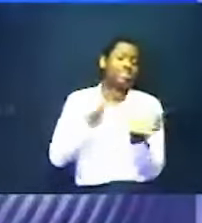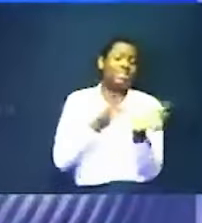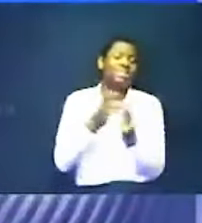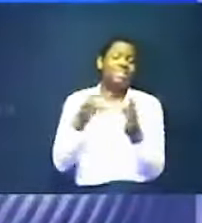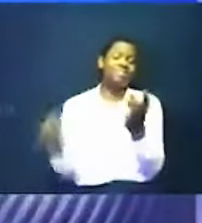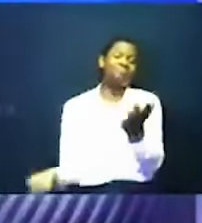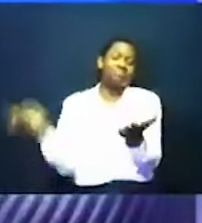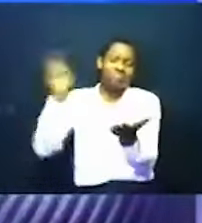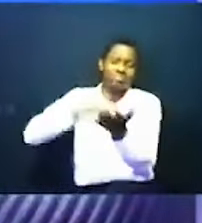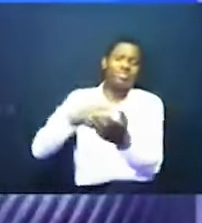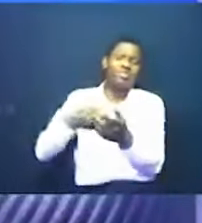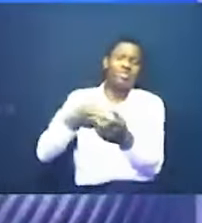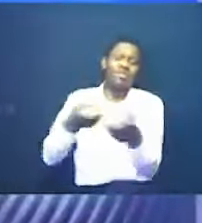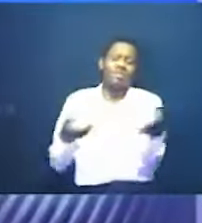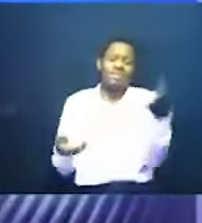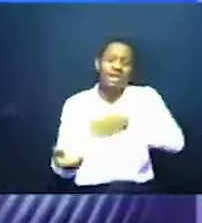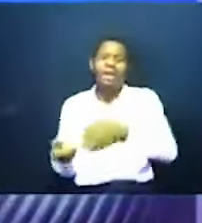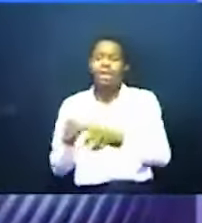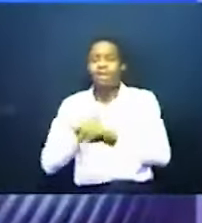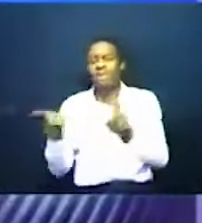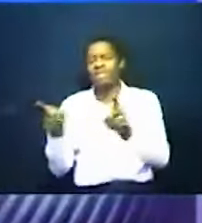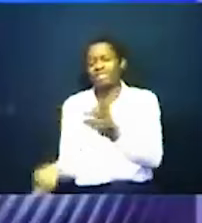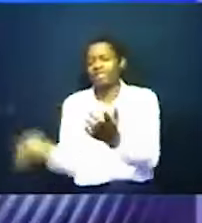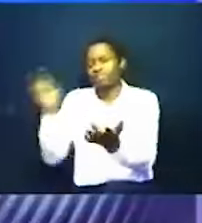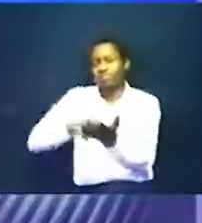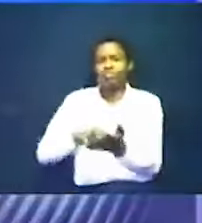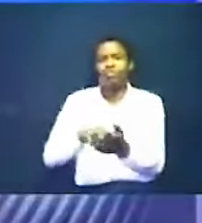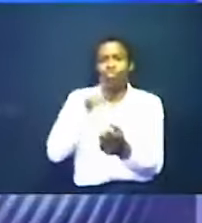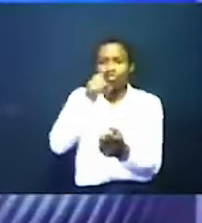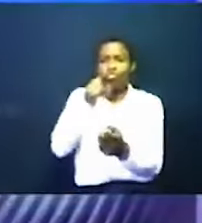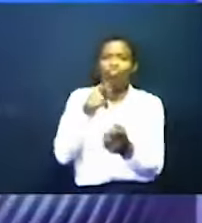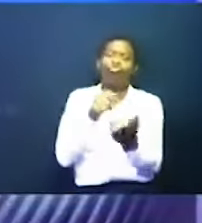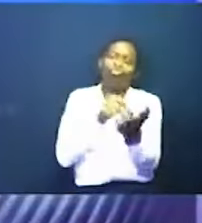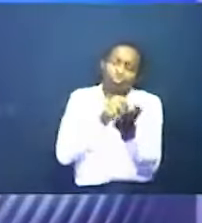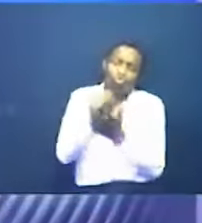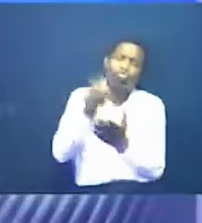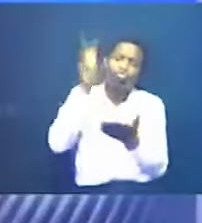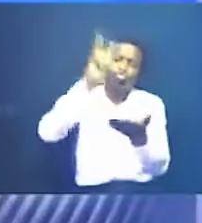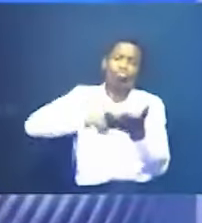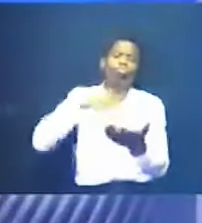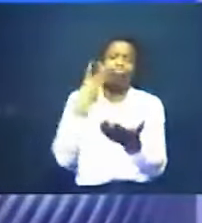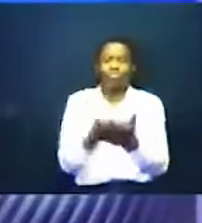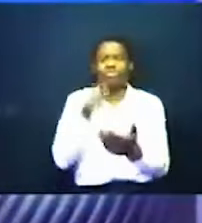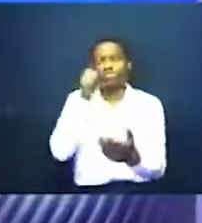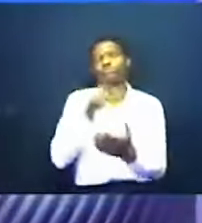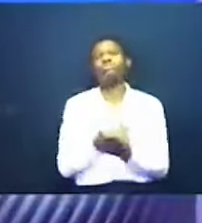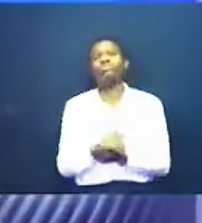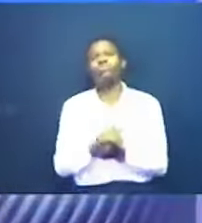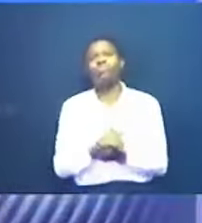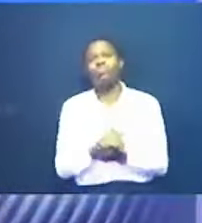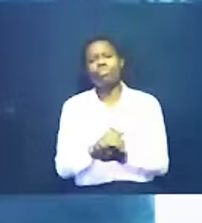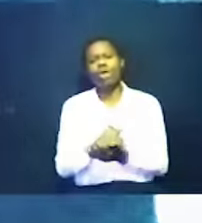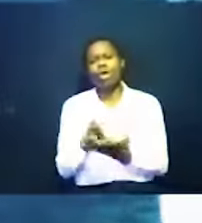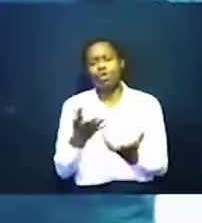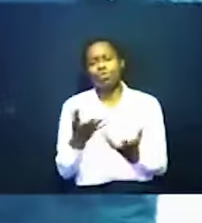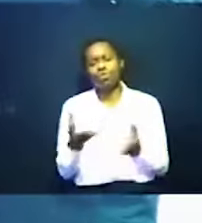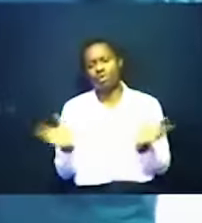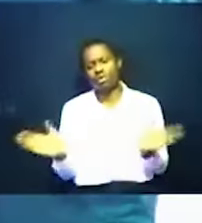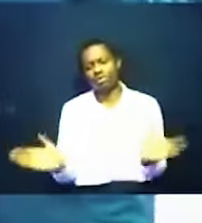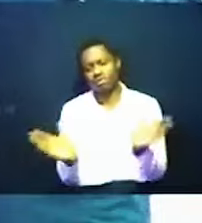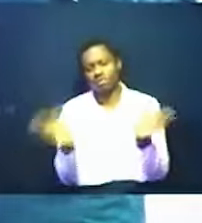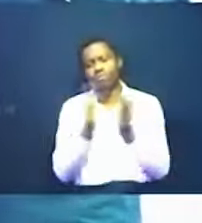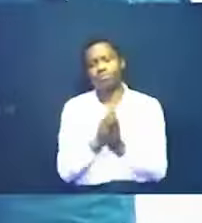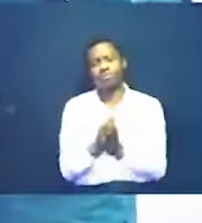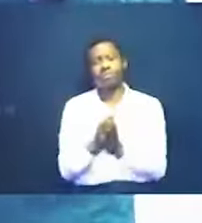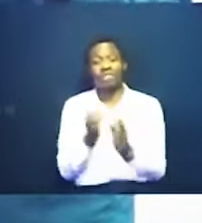You are the primary witness. I want to challenge you that